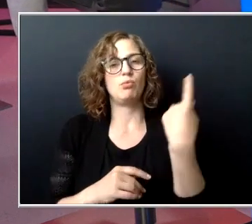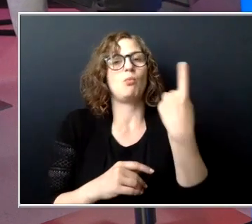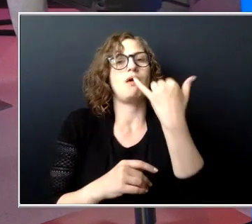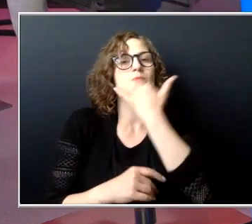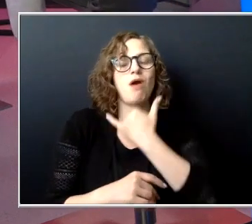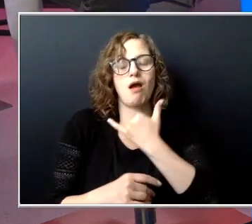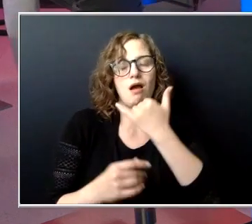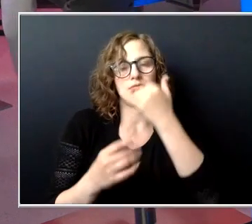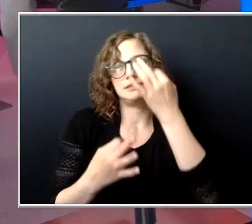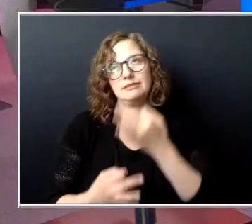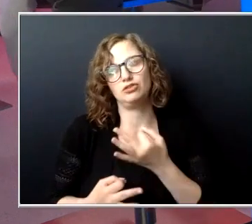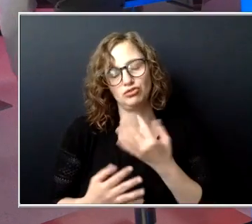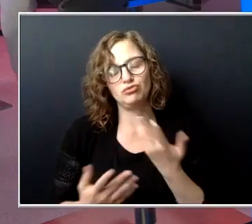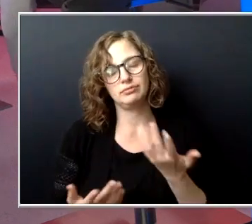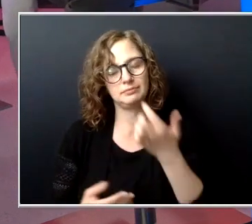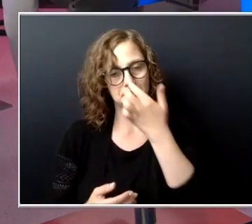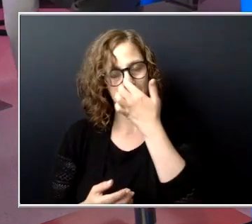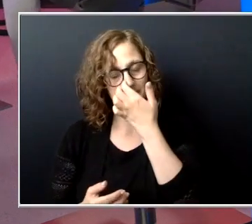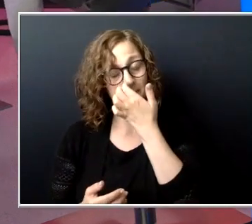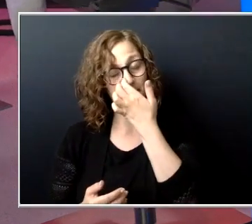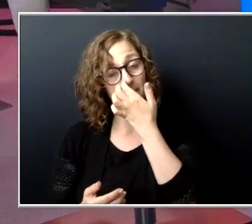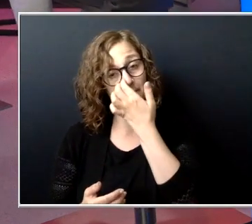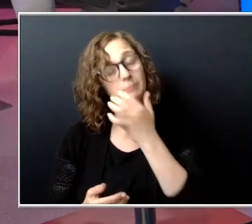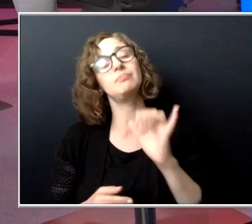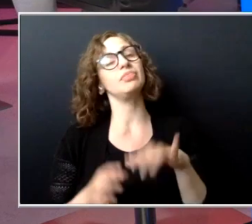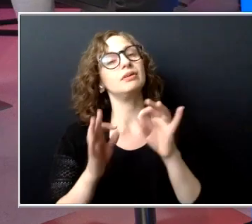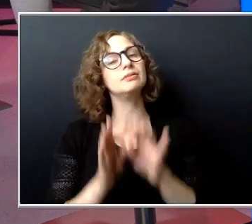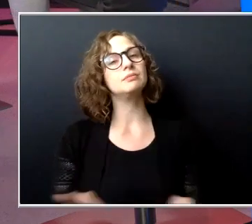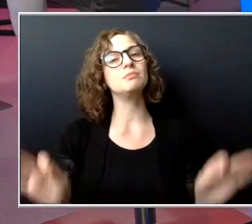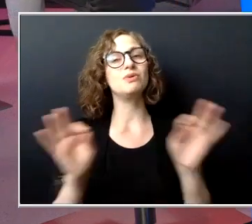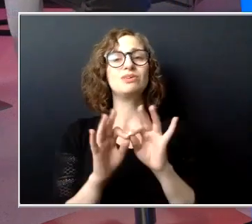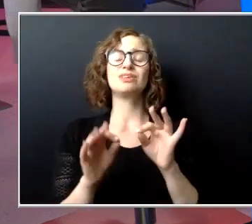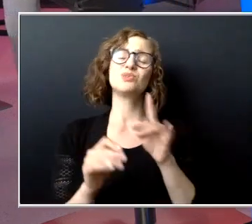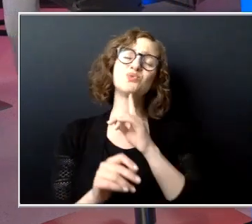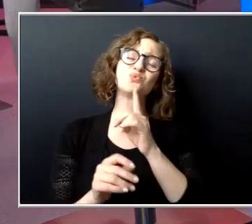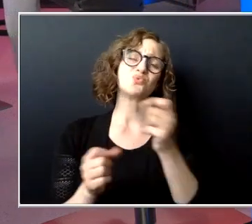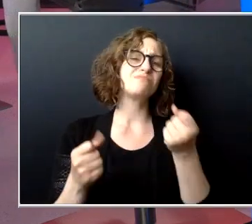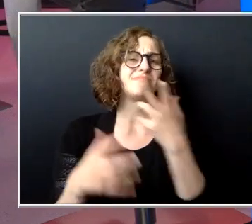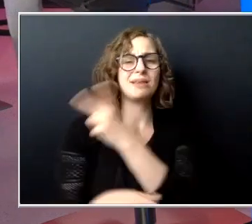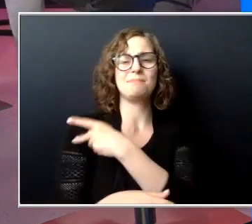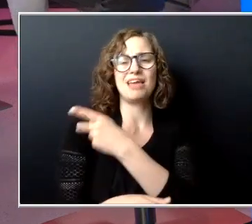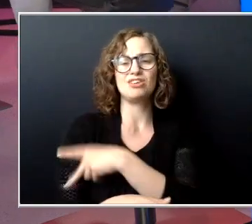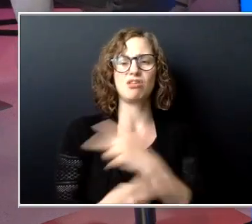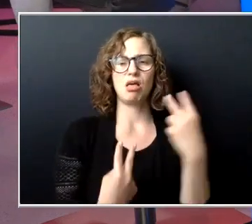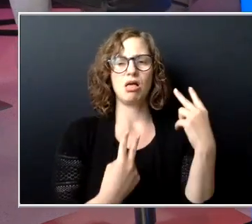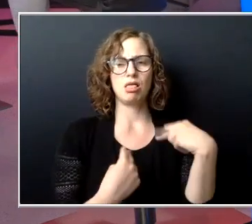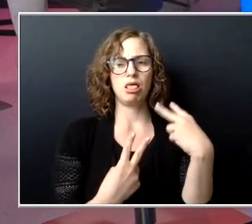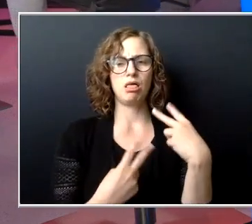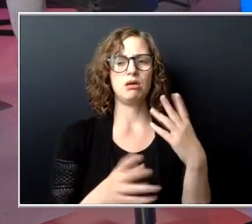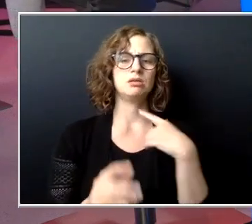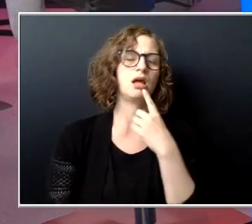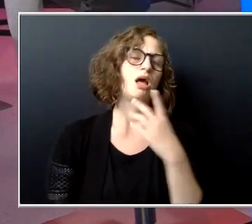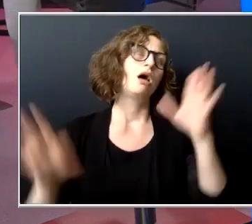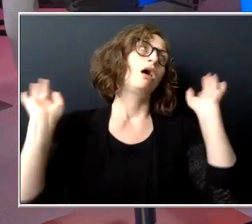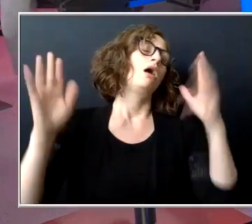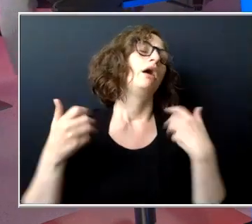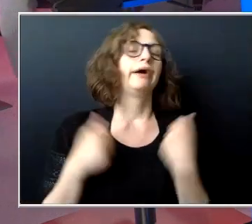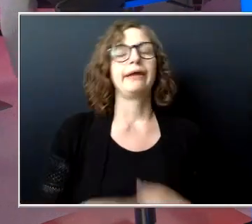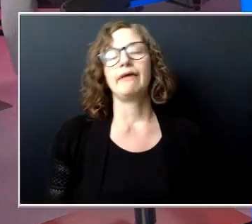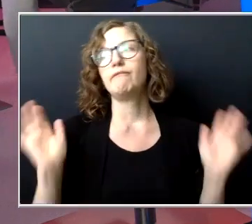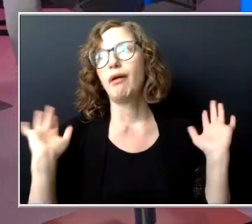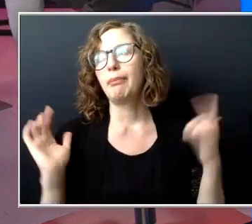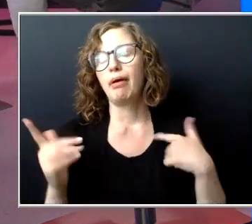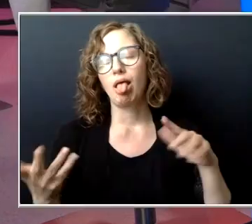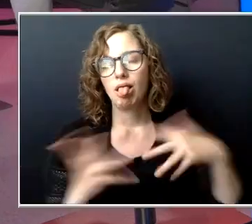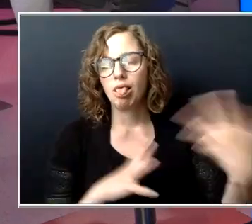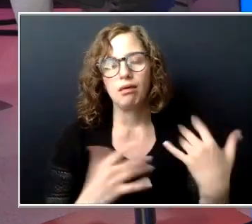it's true, because so many patients judge themselves and I'll just give up. I messed up today, and there's always tomorrow. No, there is tomorrow, there